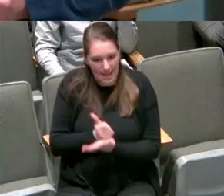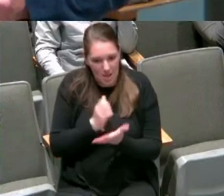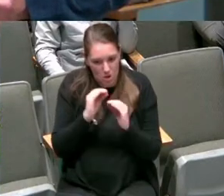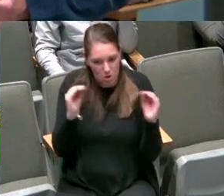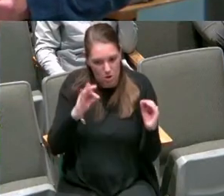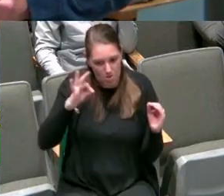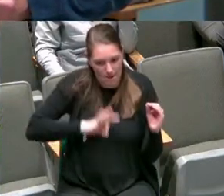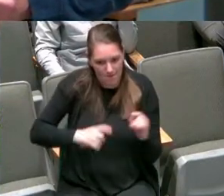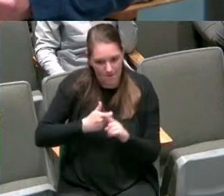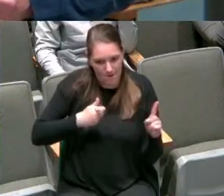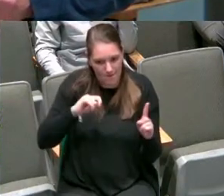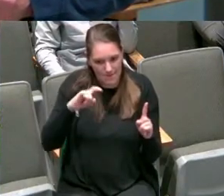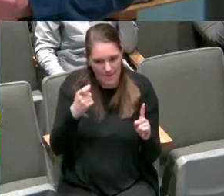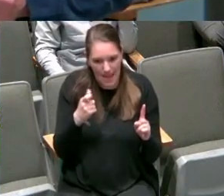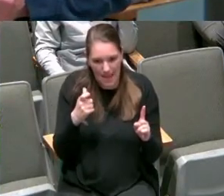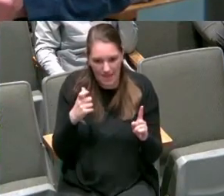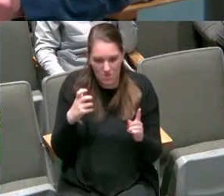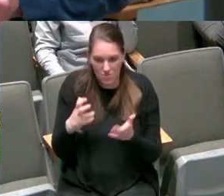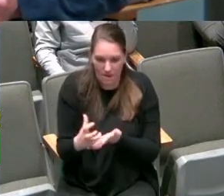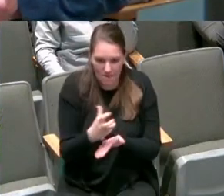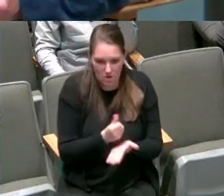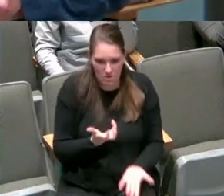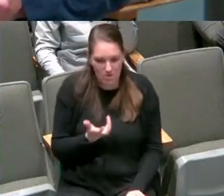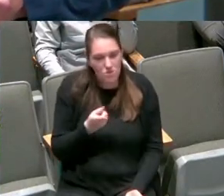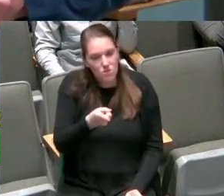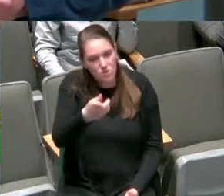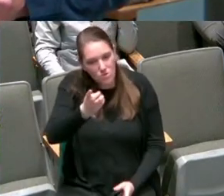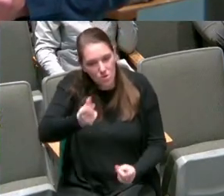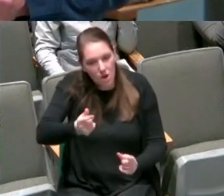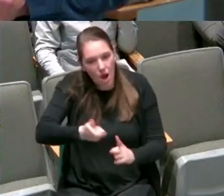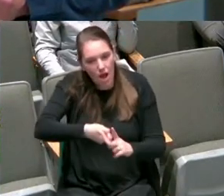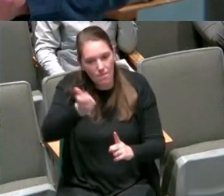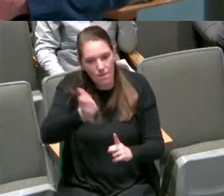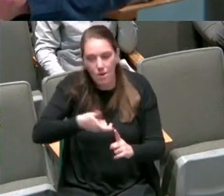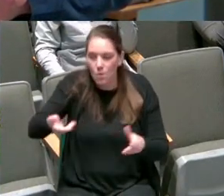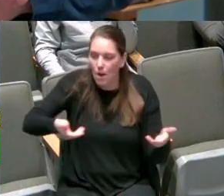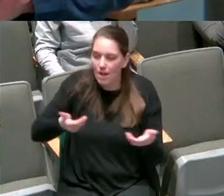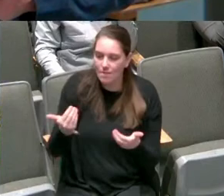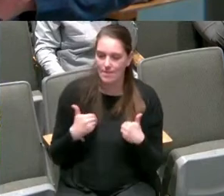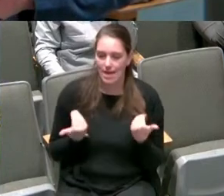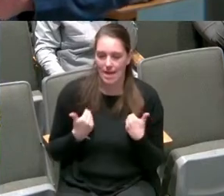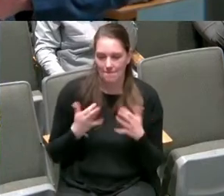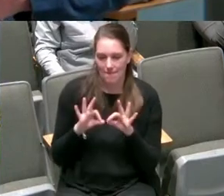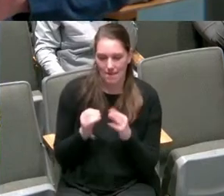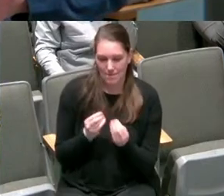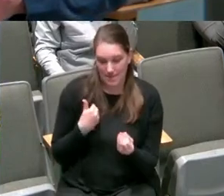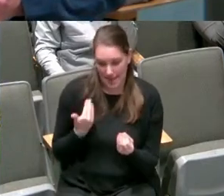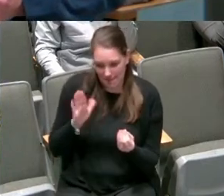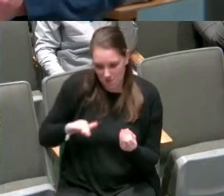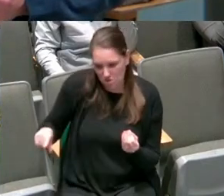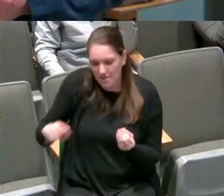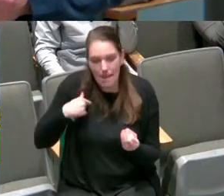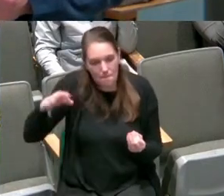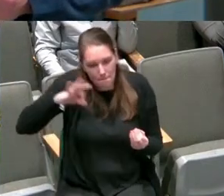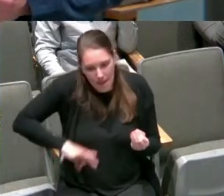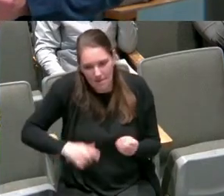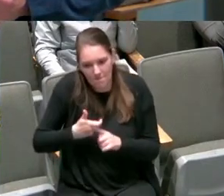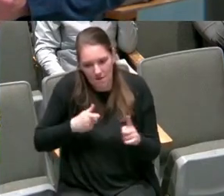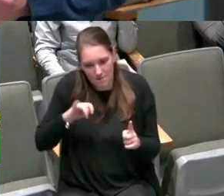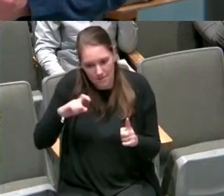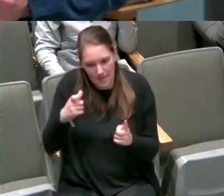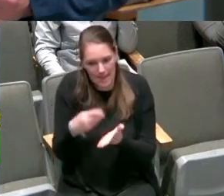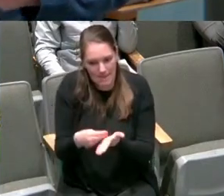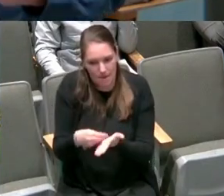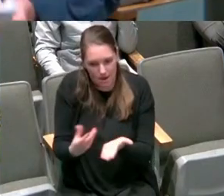benefit from their tax revenue you automatically welcome younger families that have children that totally benefit from